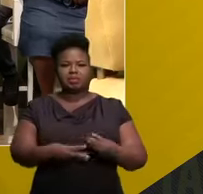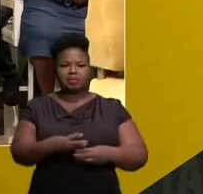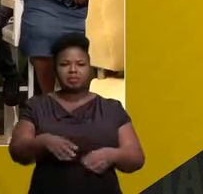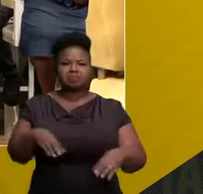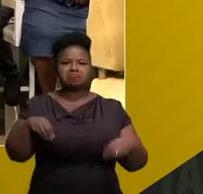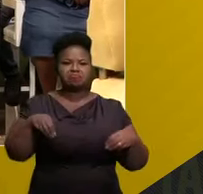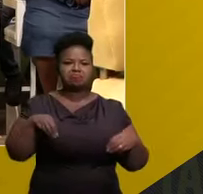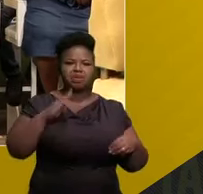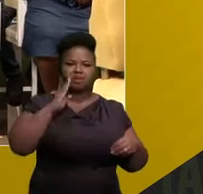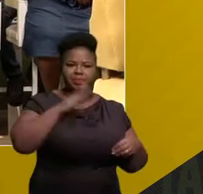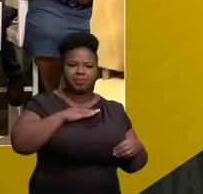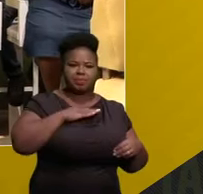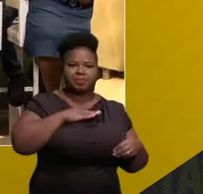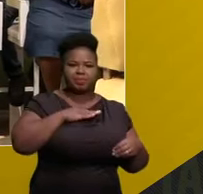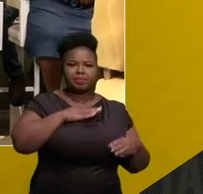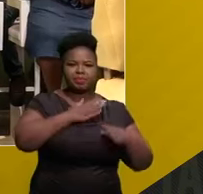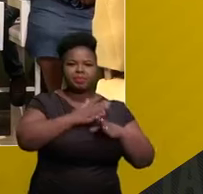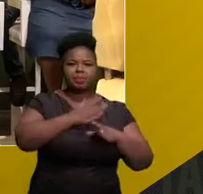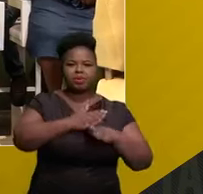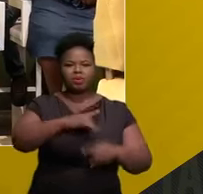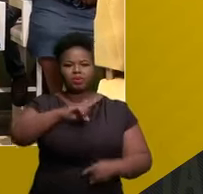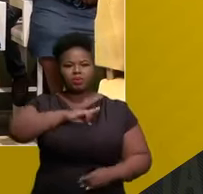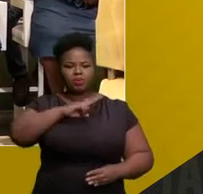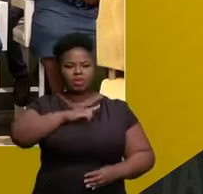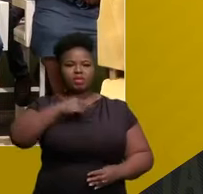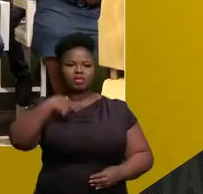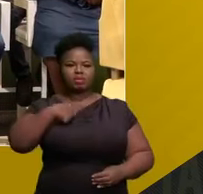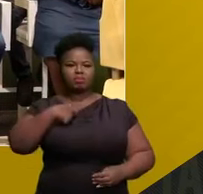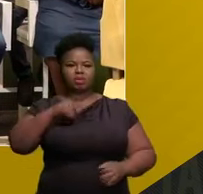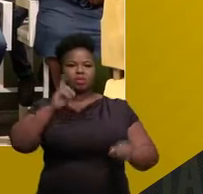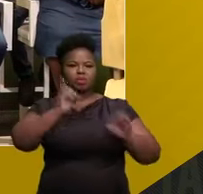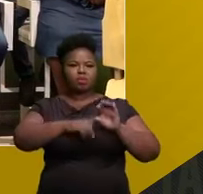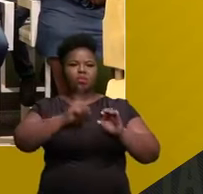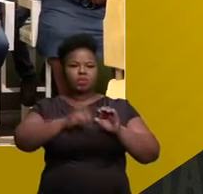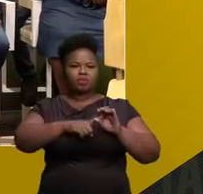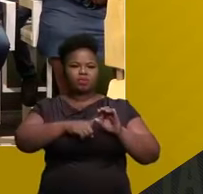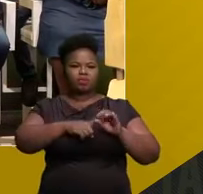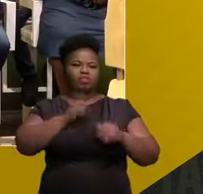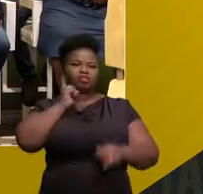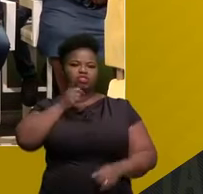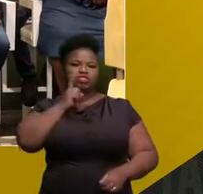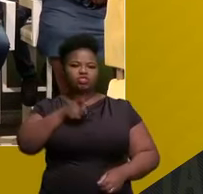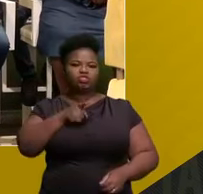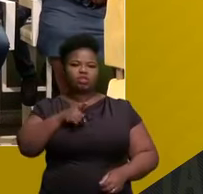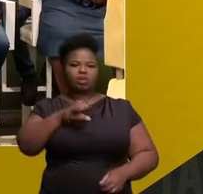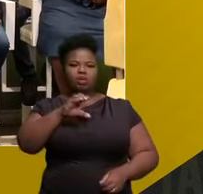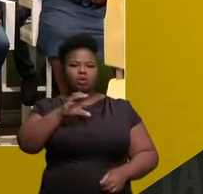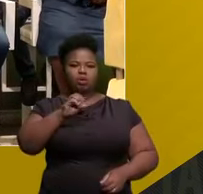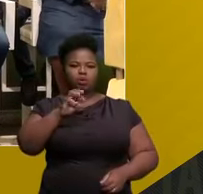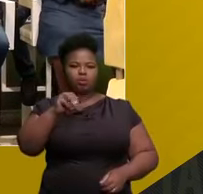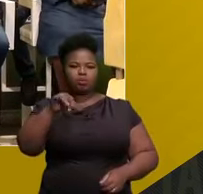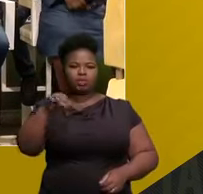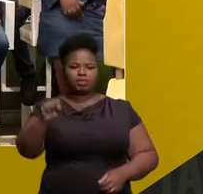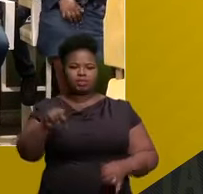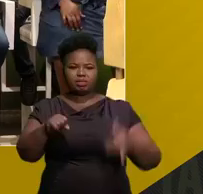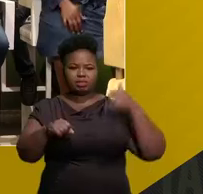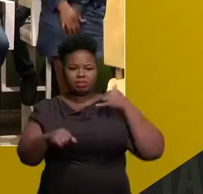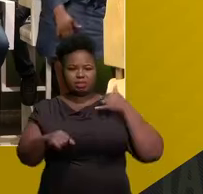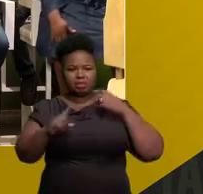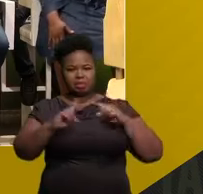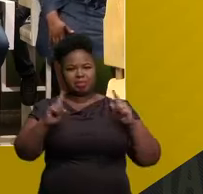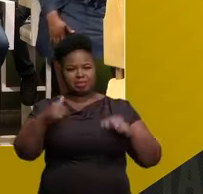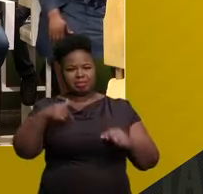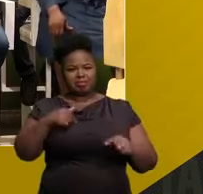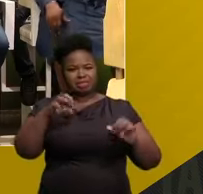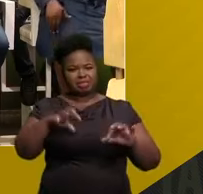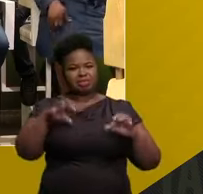Yeah. I'm talking as a qualified teacher or rutan di commerce, wa bona. Yeah. So that is here na go re